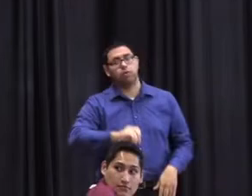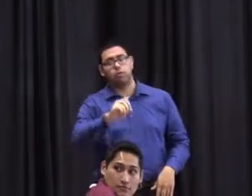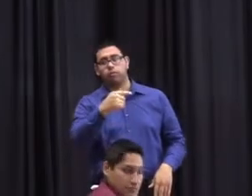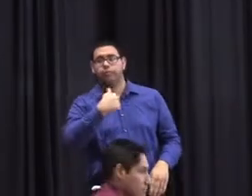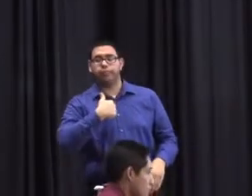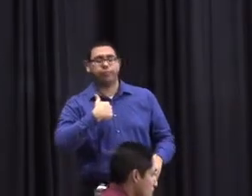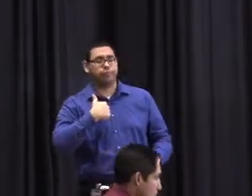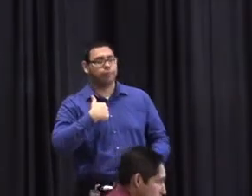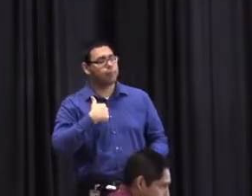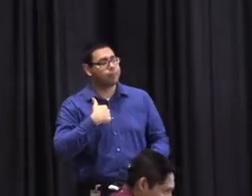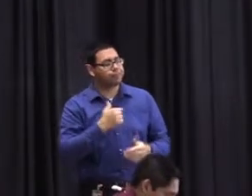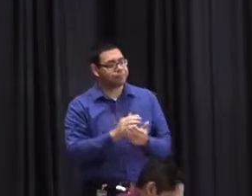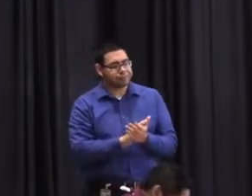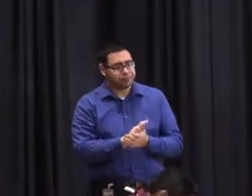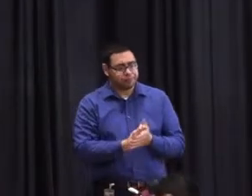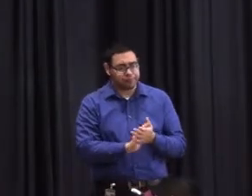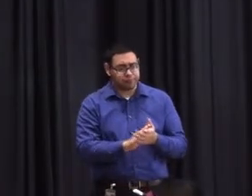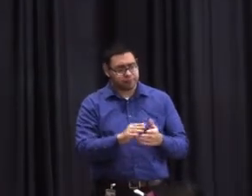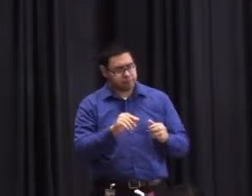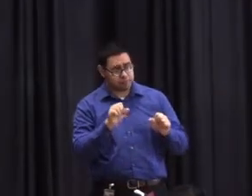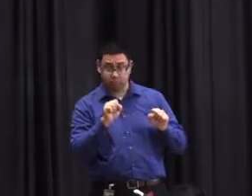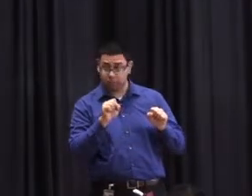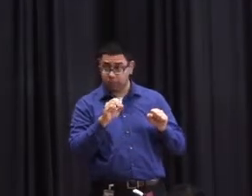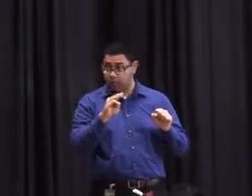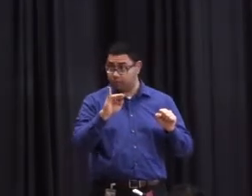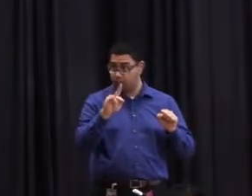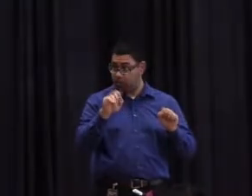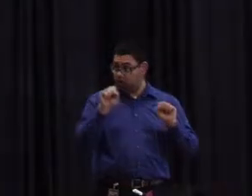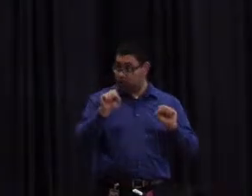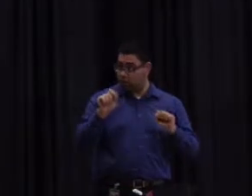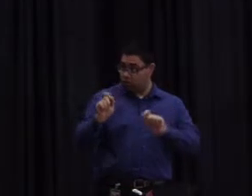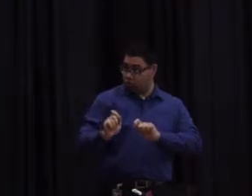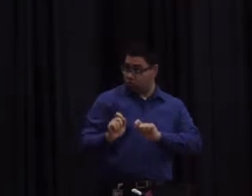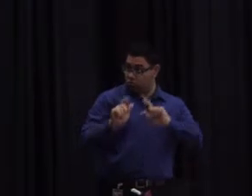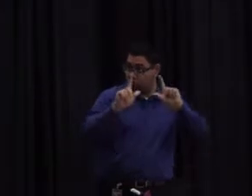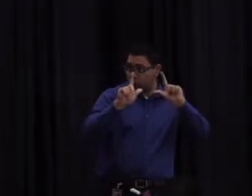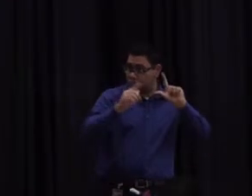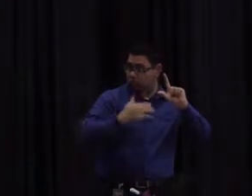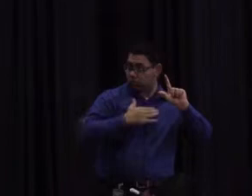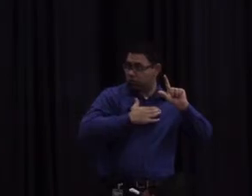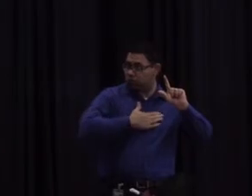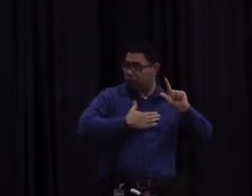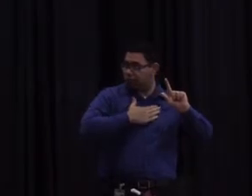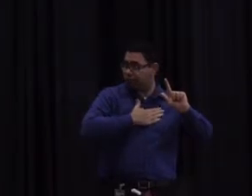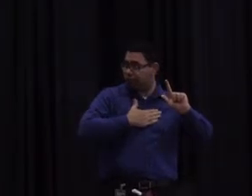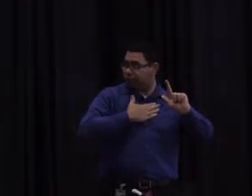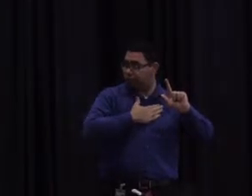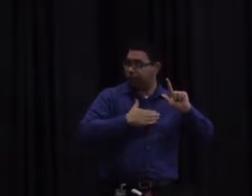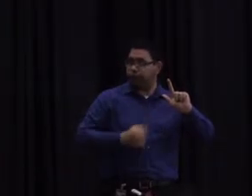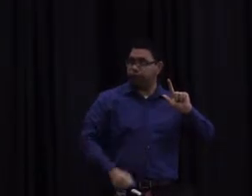see, can you open up?